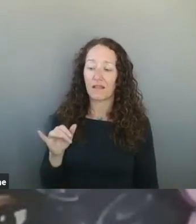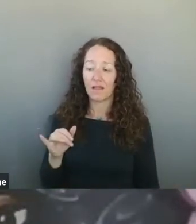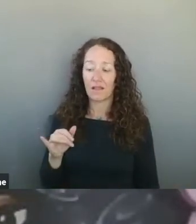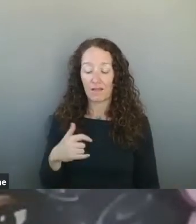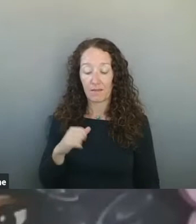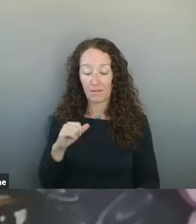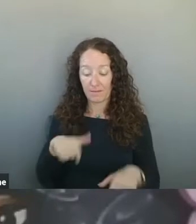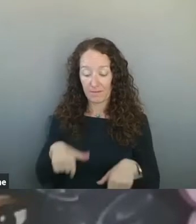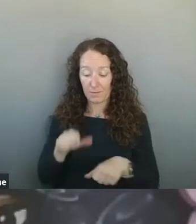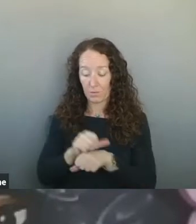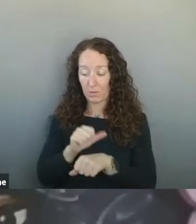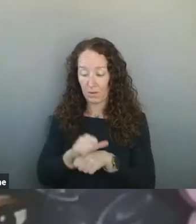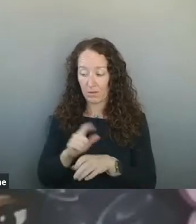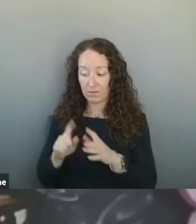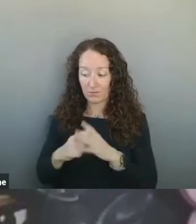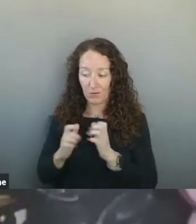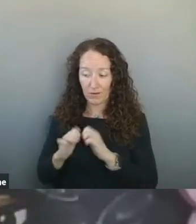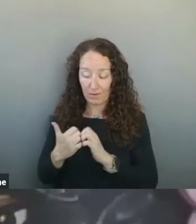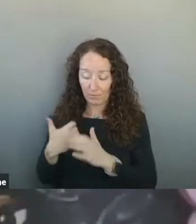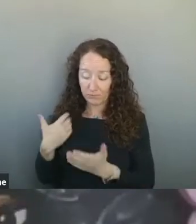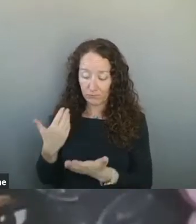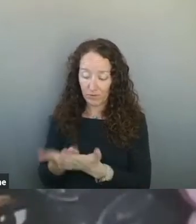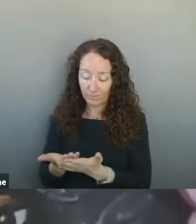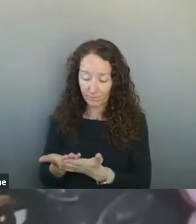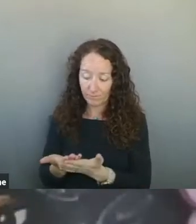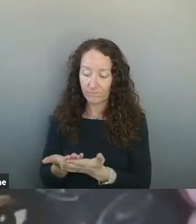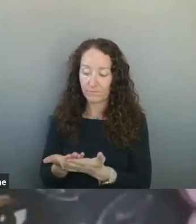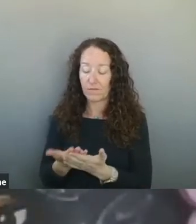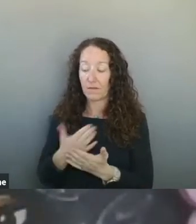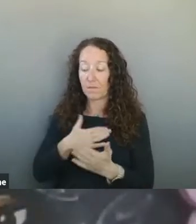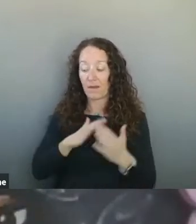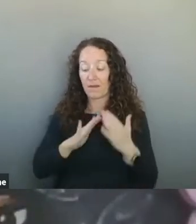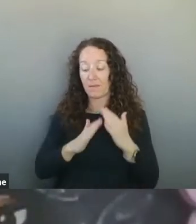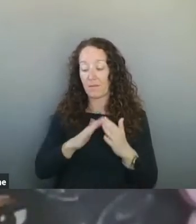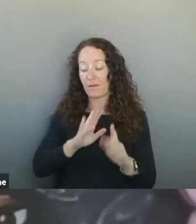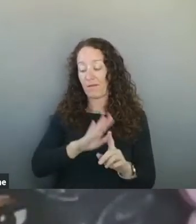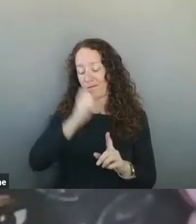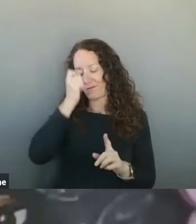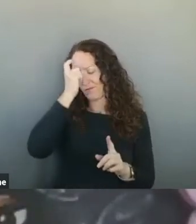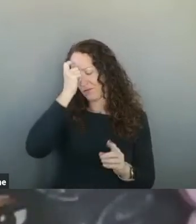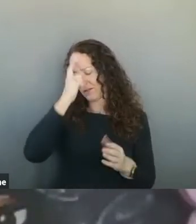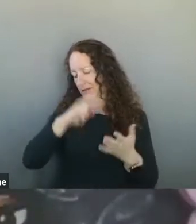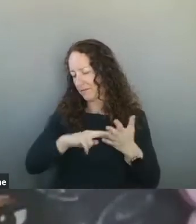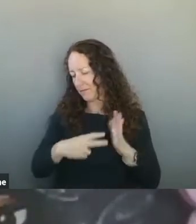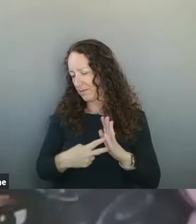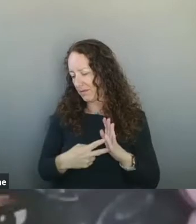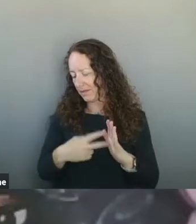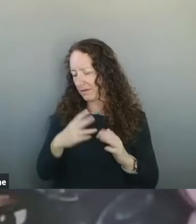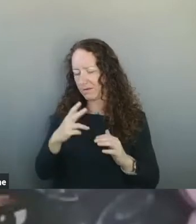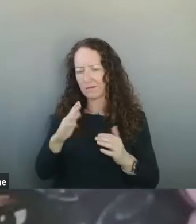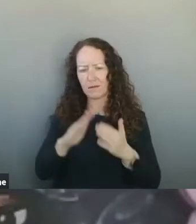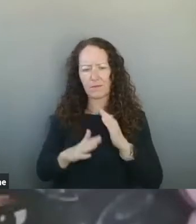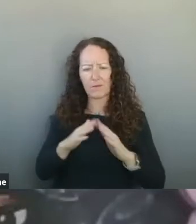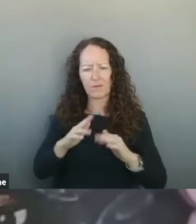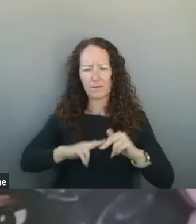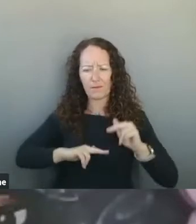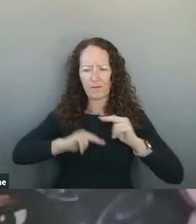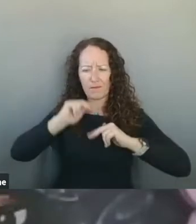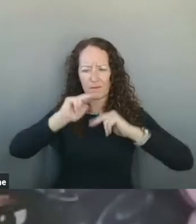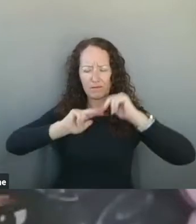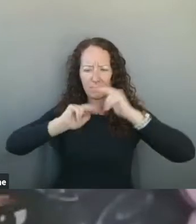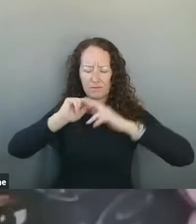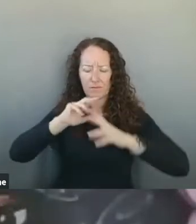my community's understanding of what it means to build community and be in community